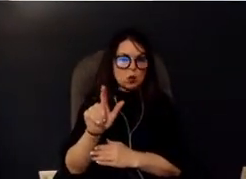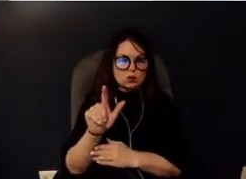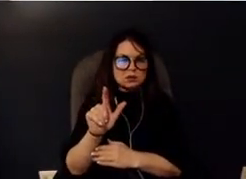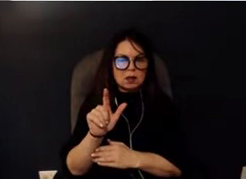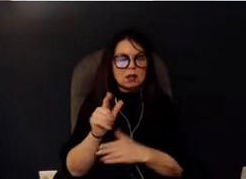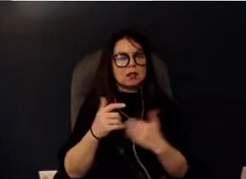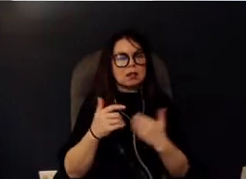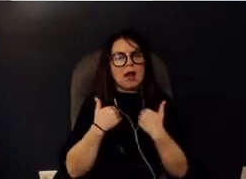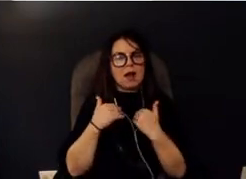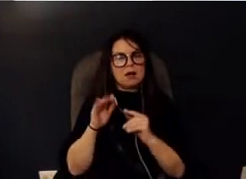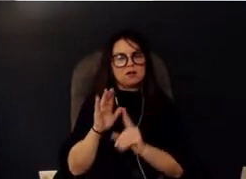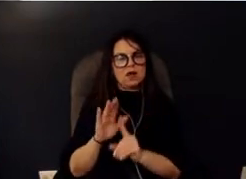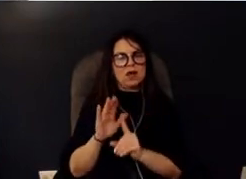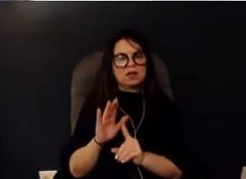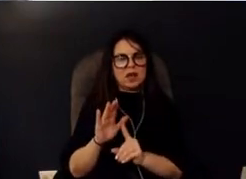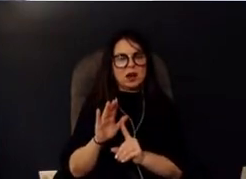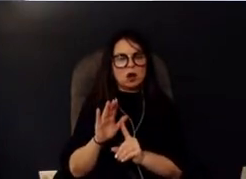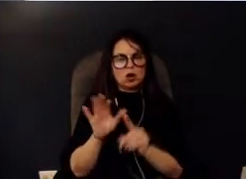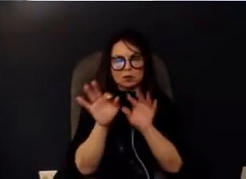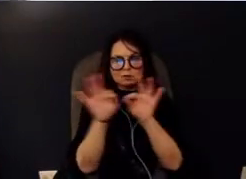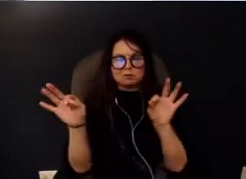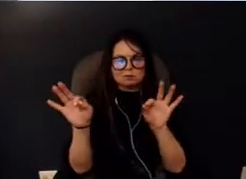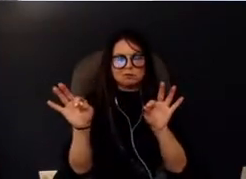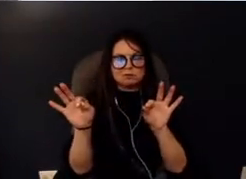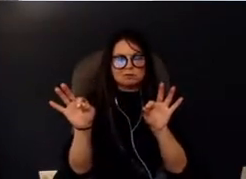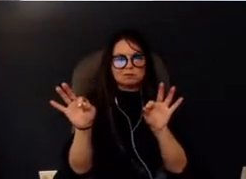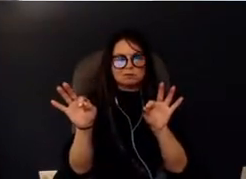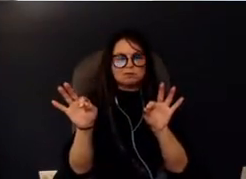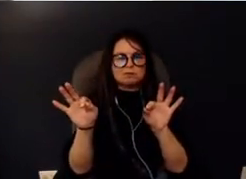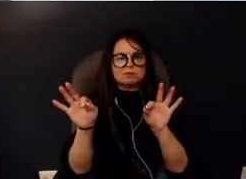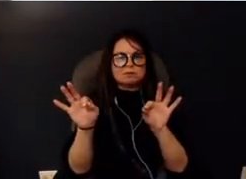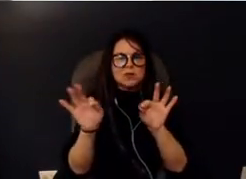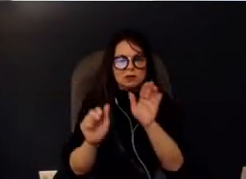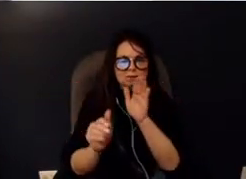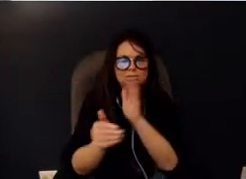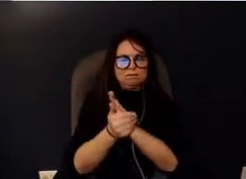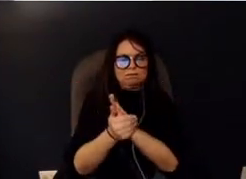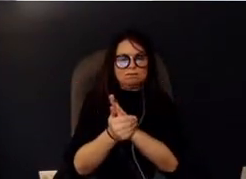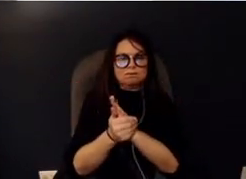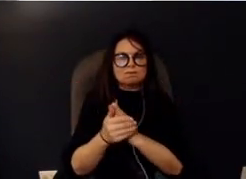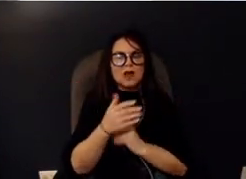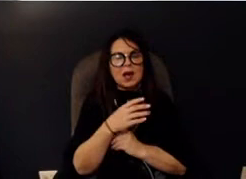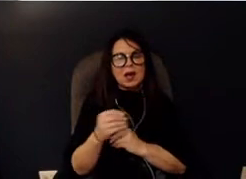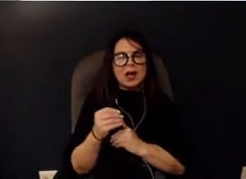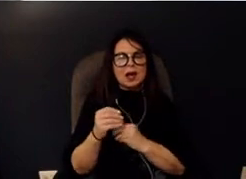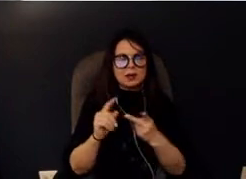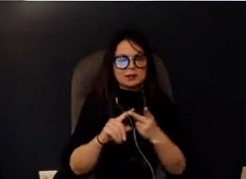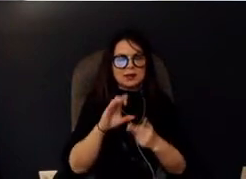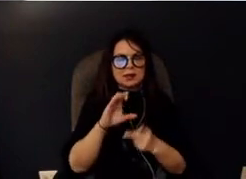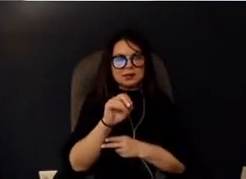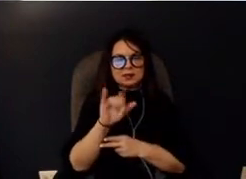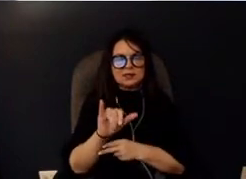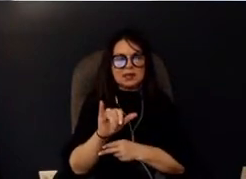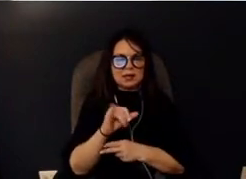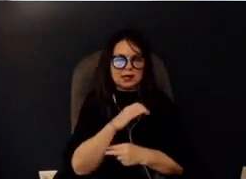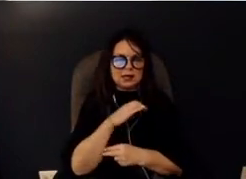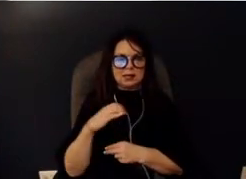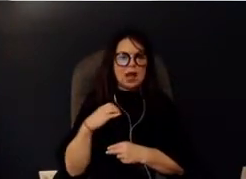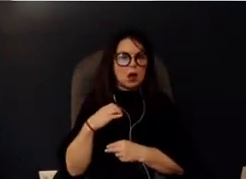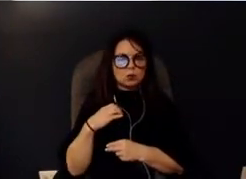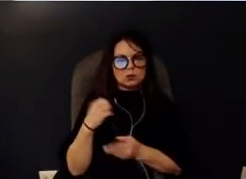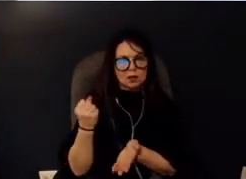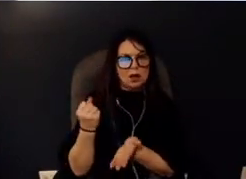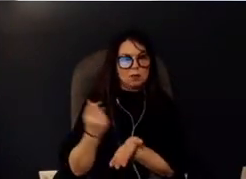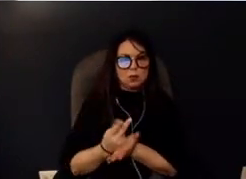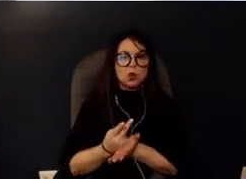emergency shelters, as well as the City Council has approved a significant amount of funding to support the